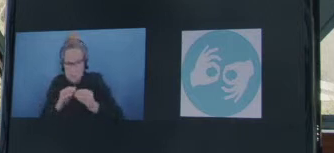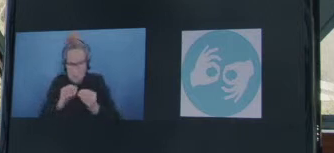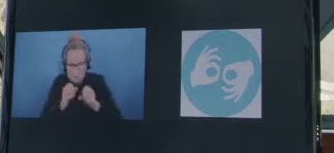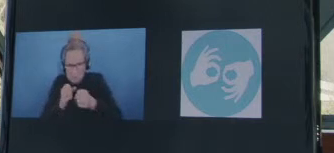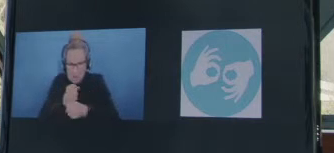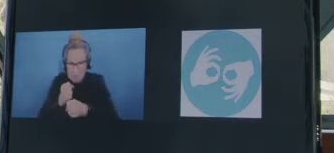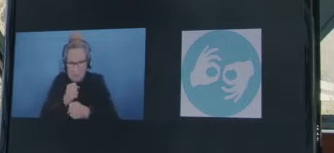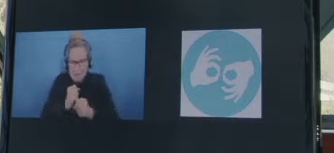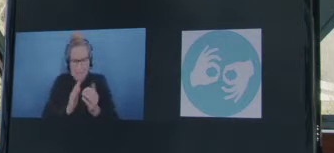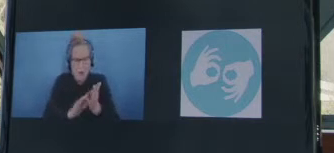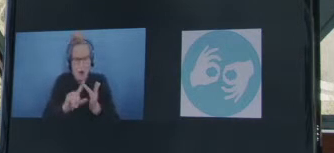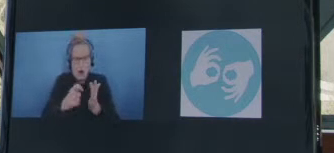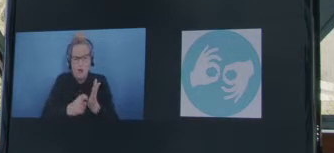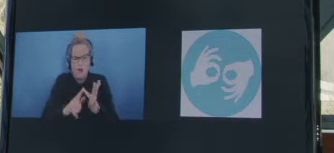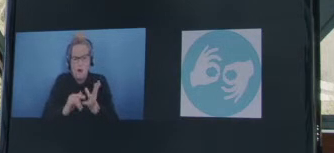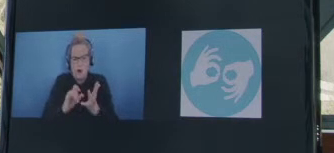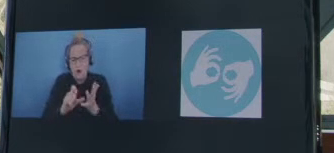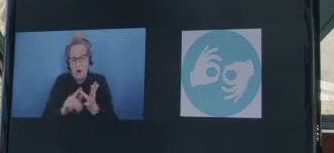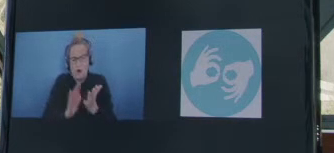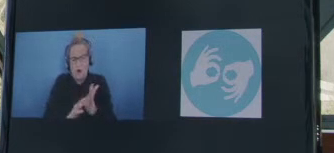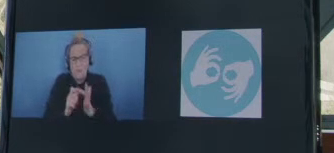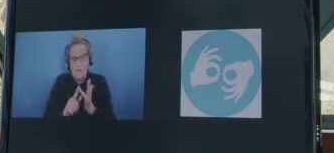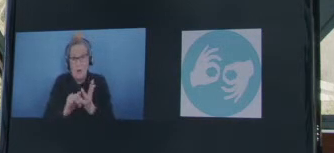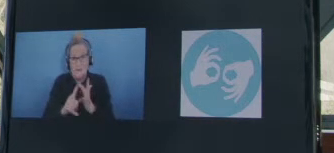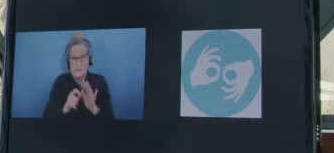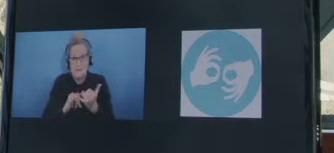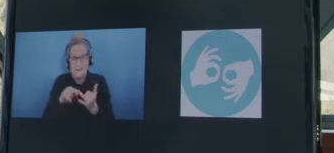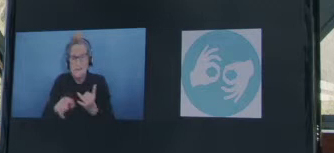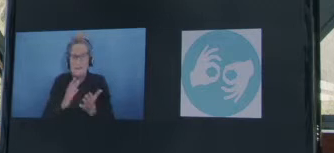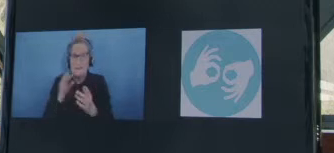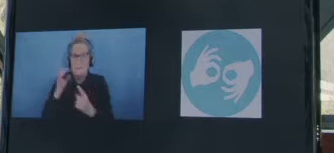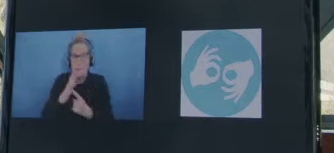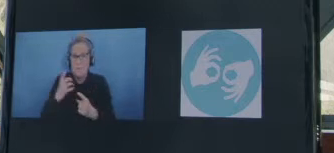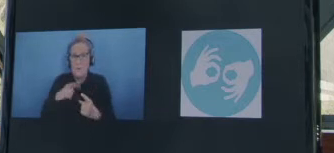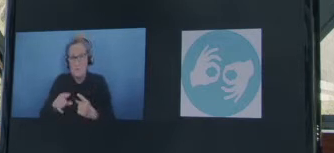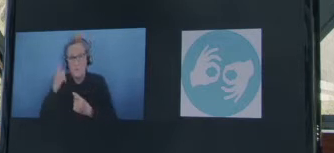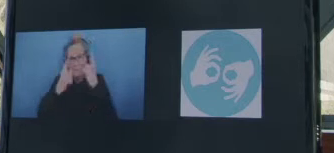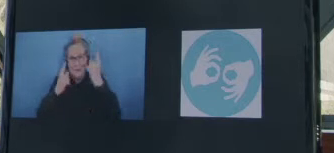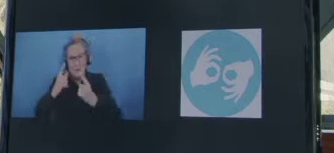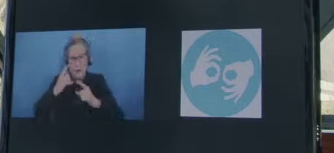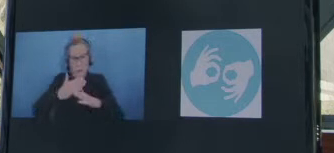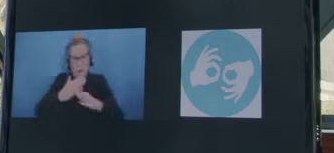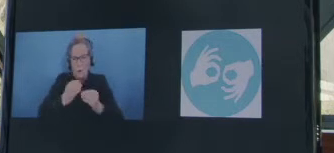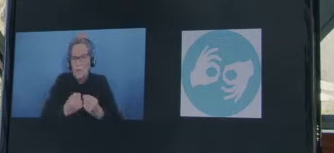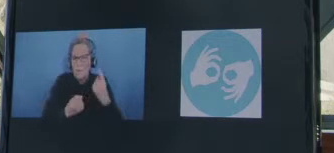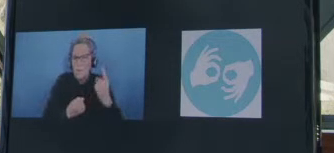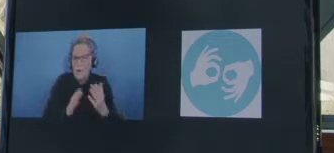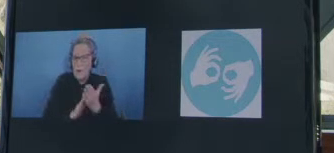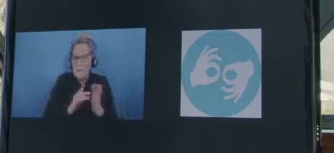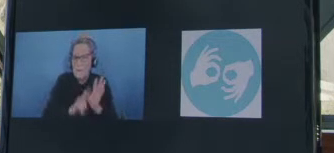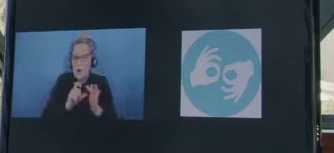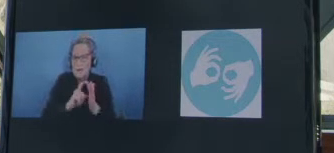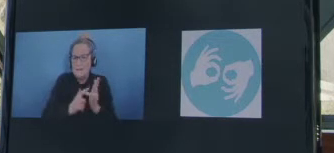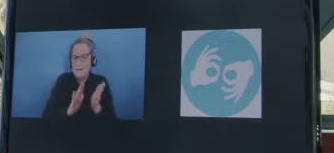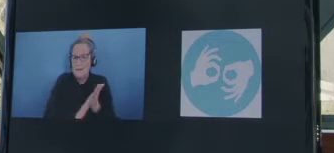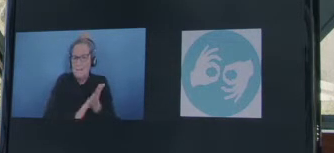mycocomposites. And this is something that is so important because if you can imagine, we're working with one mycelium strain that